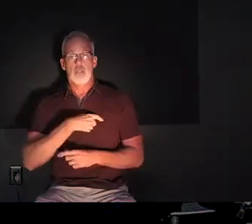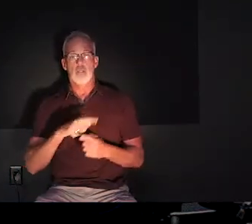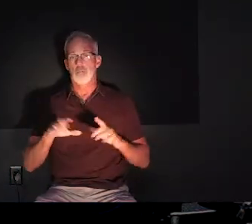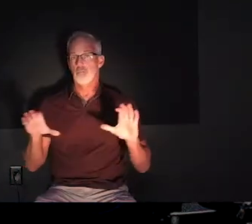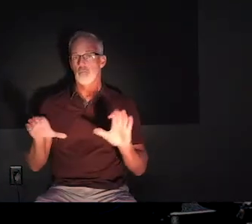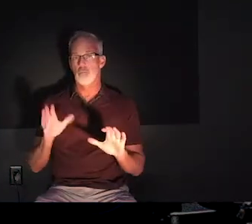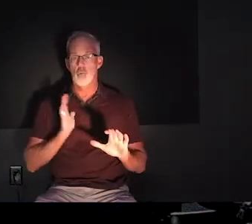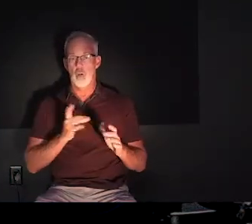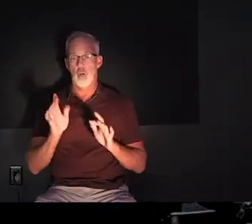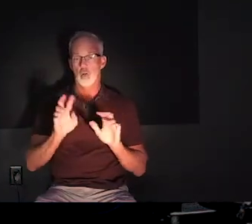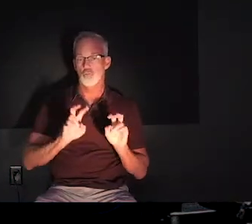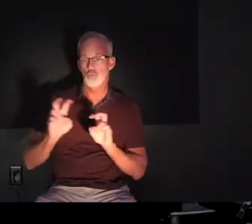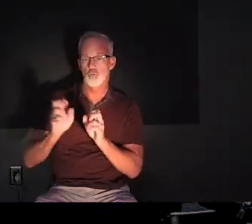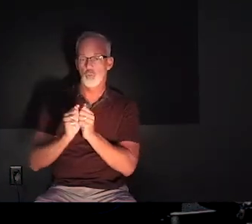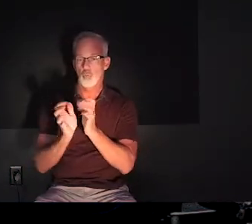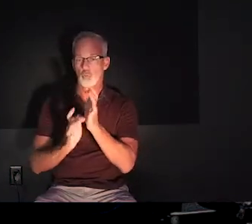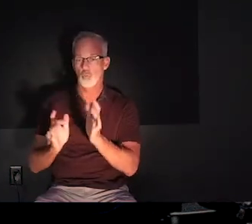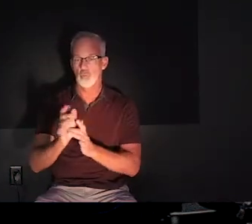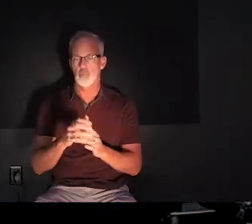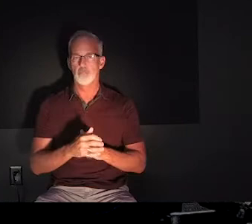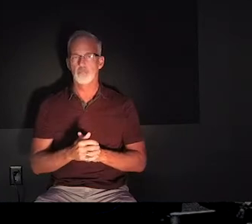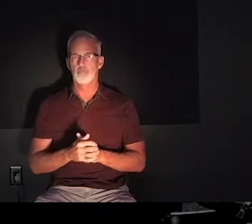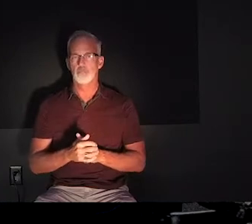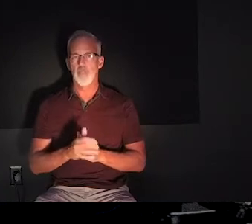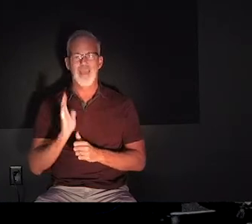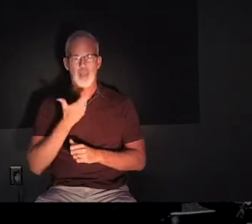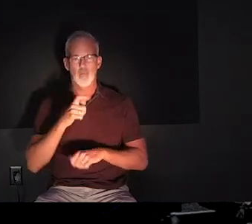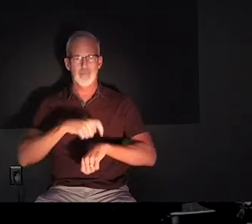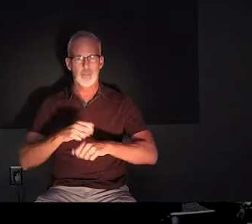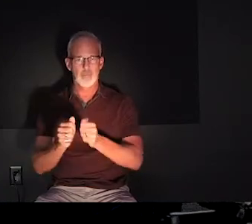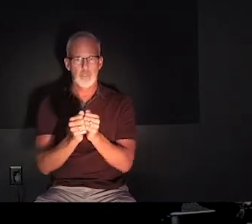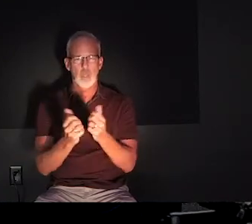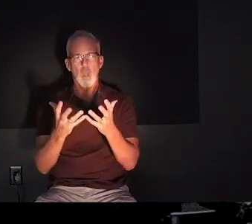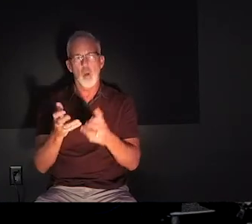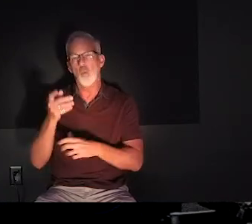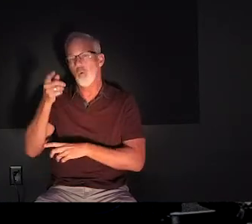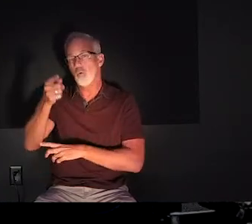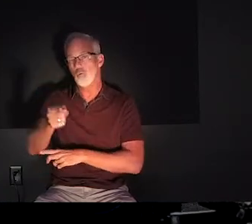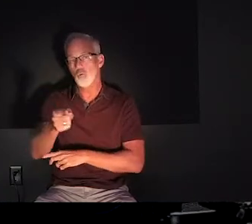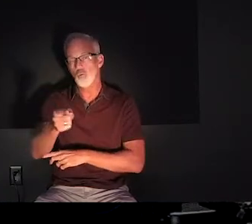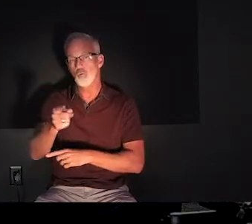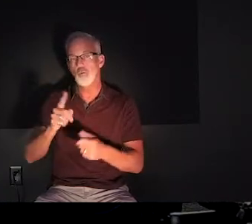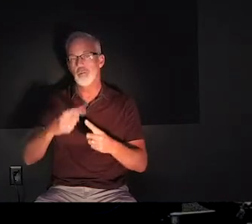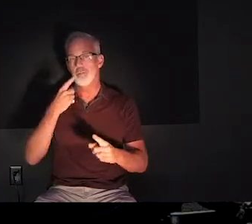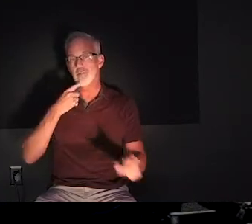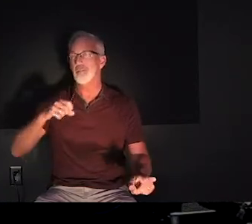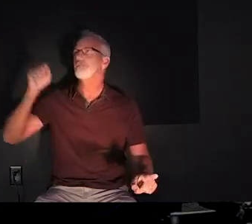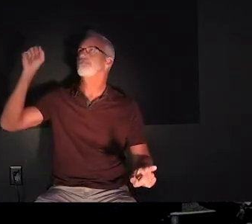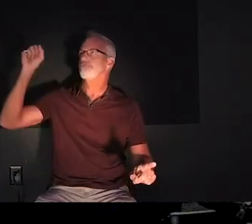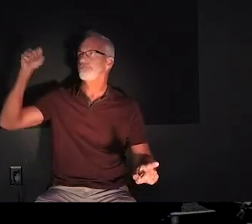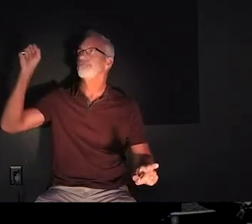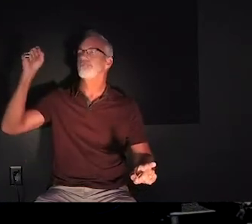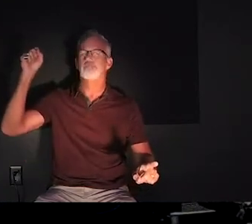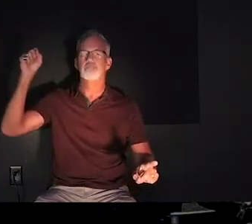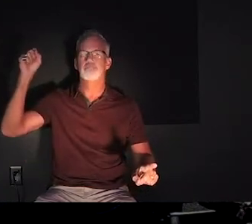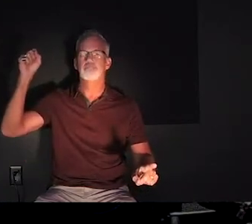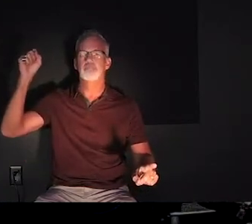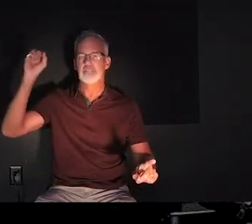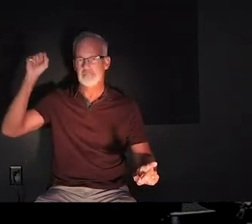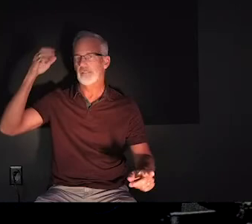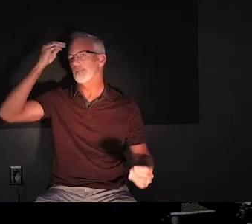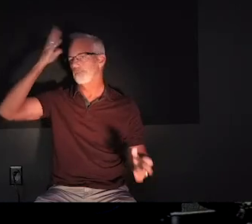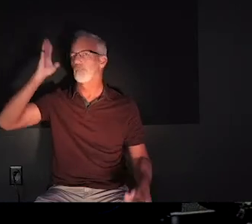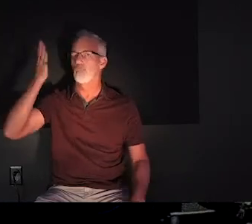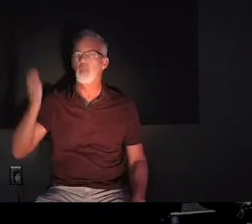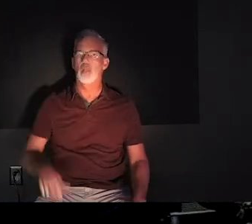today, in the minutes that we have together, I want you to say yes to the things